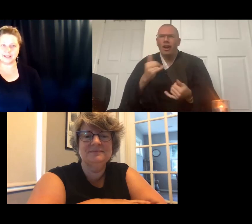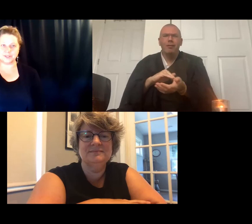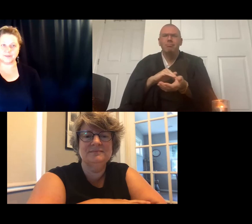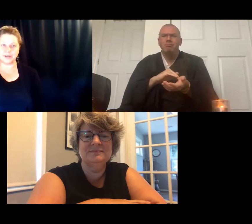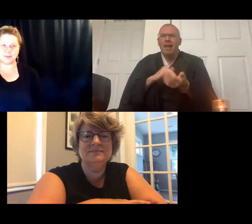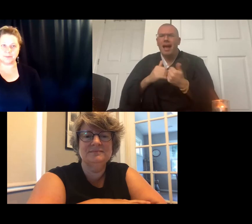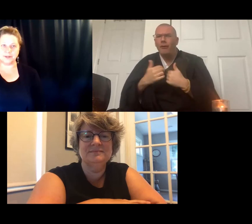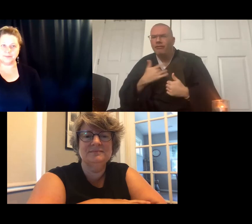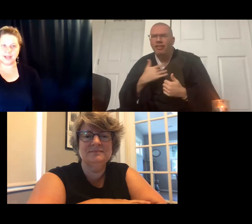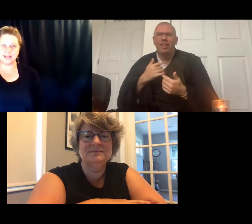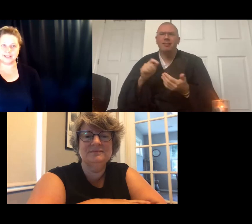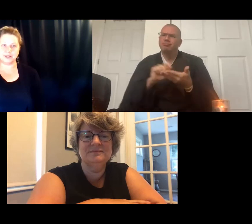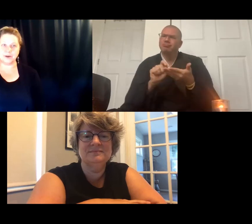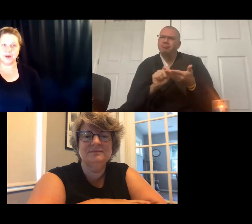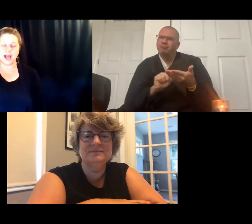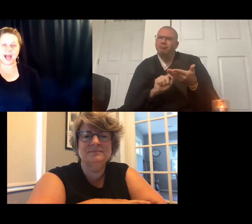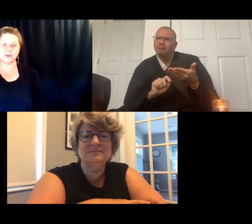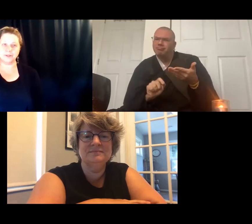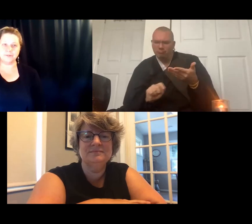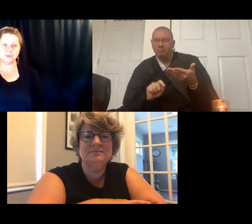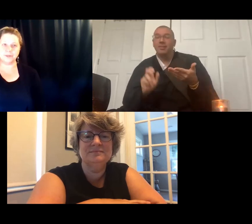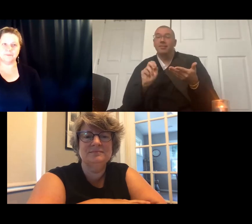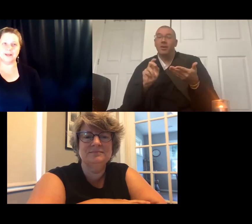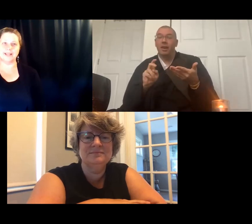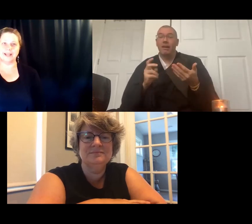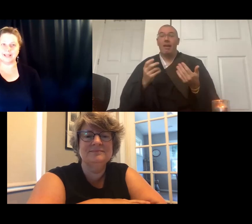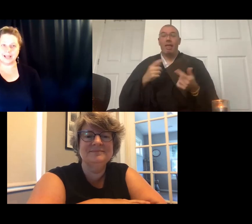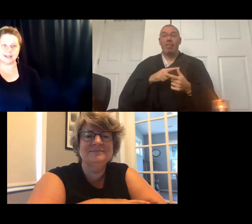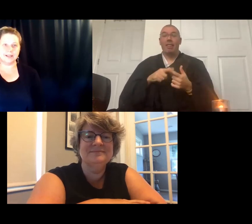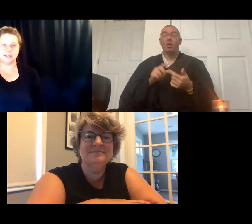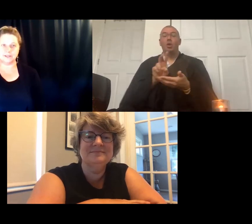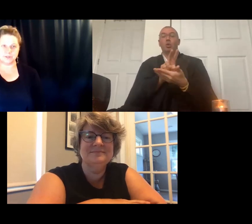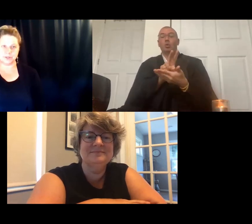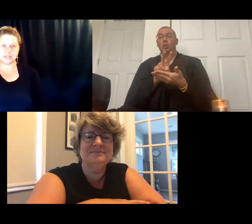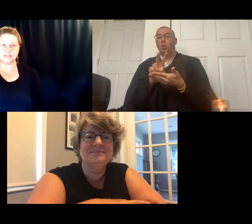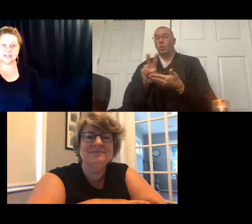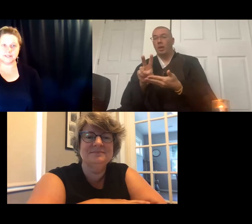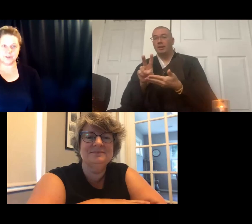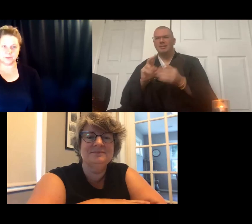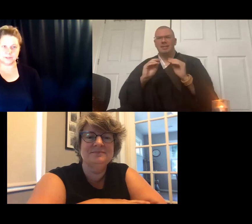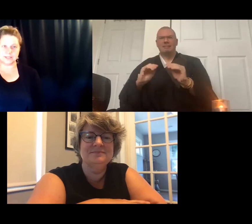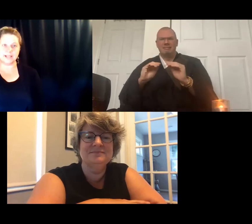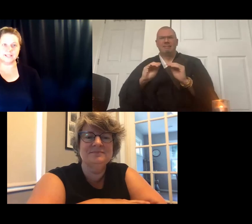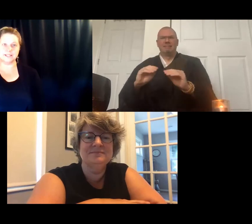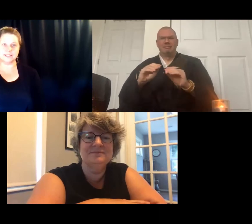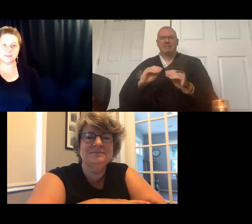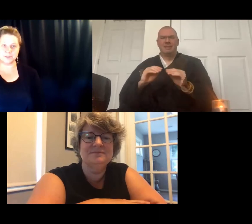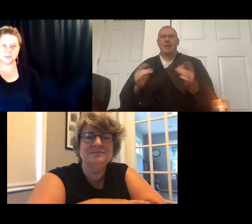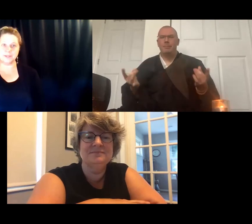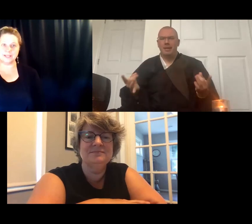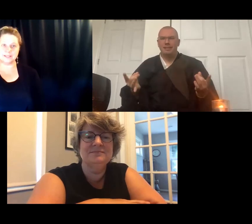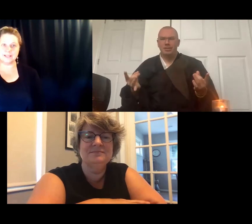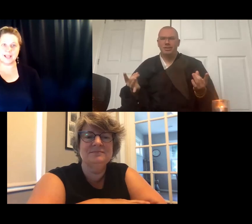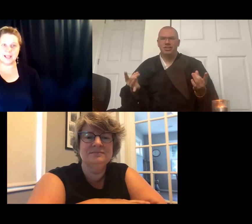I surveyed people. I said, how do you feel when you meditate? And I took extensive notes. I did this for